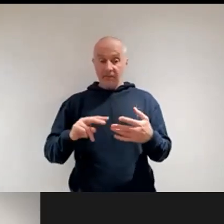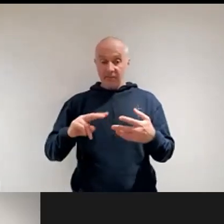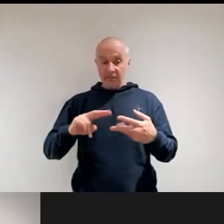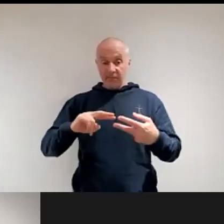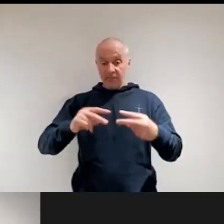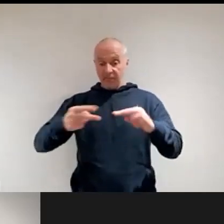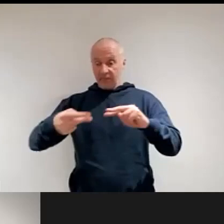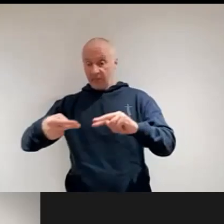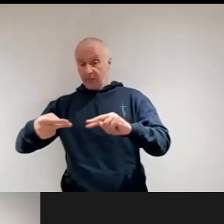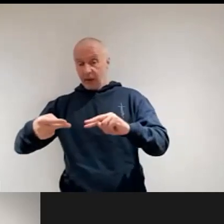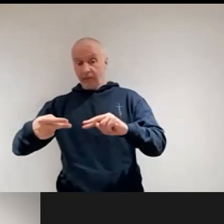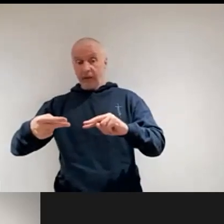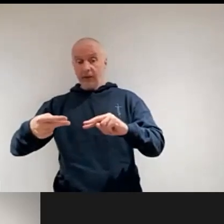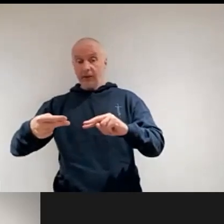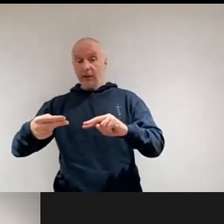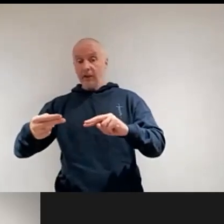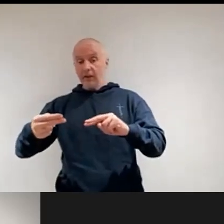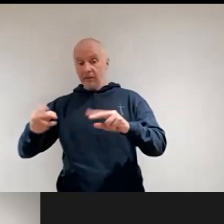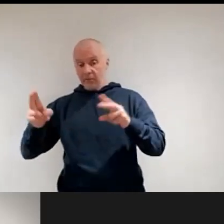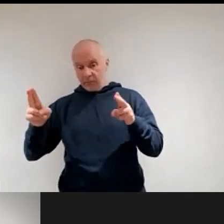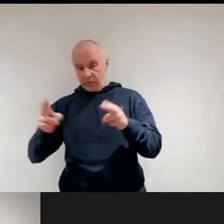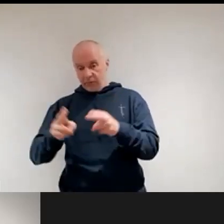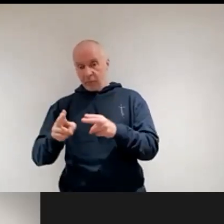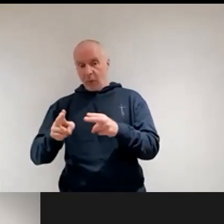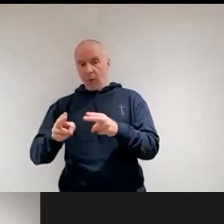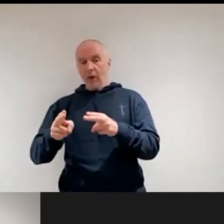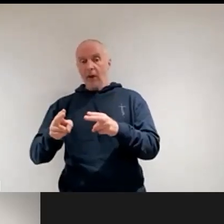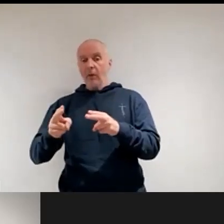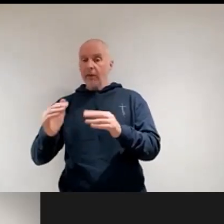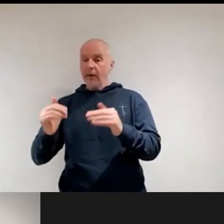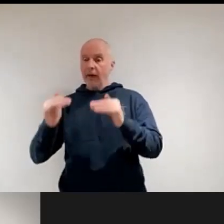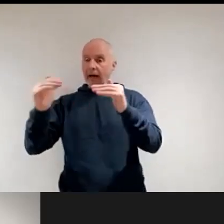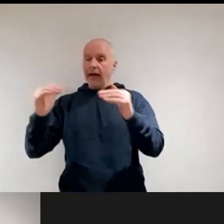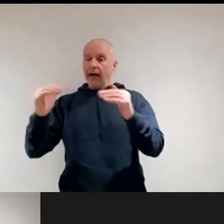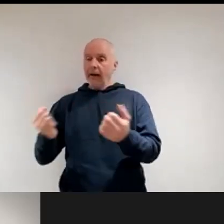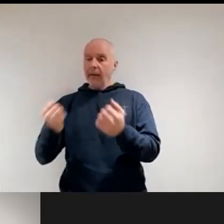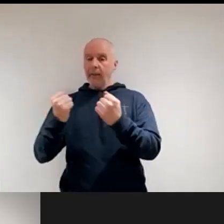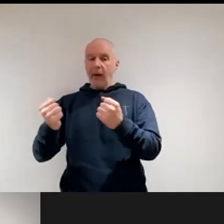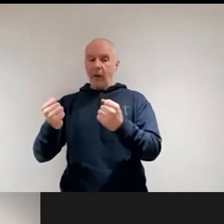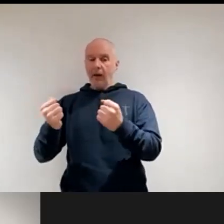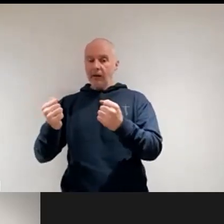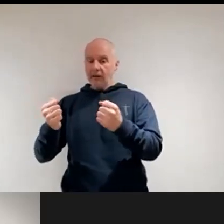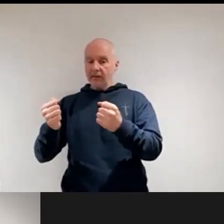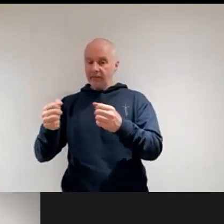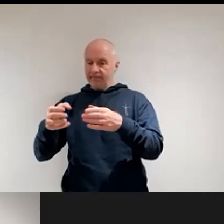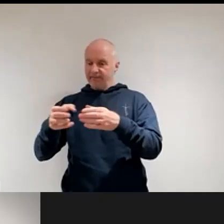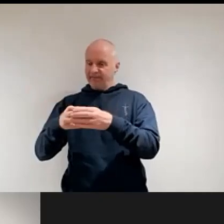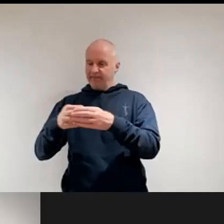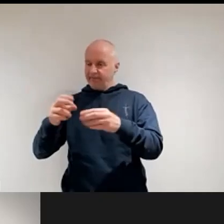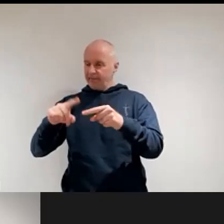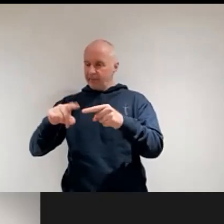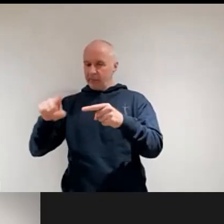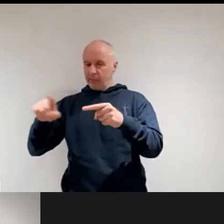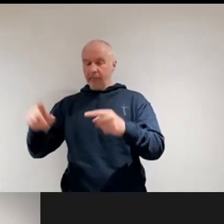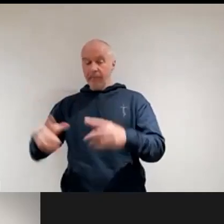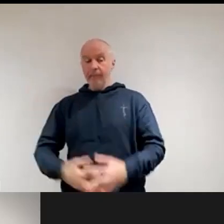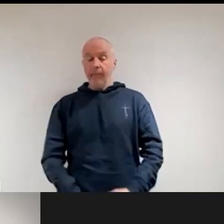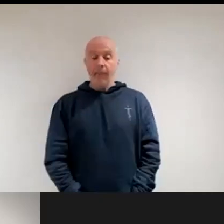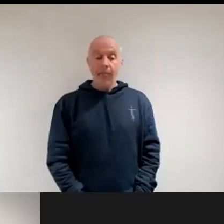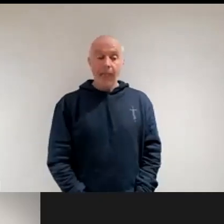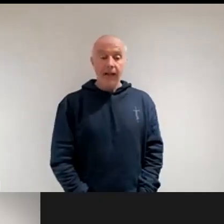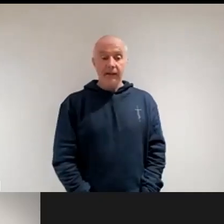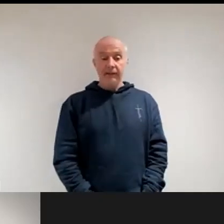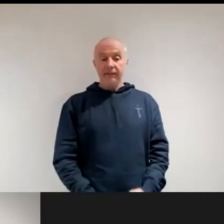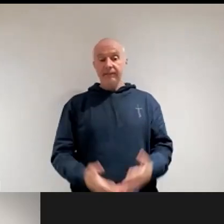more, even smaller with a very high power density. The GaN device, I'm not aware of any real